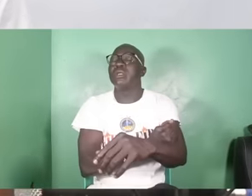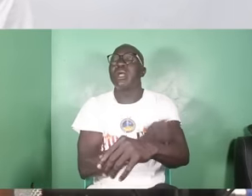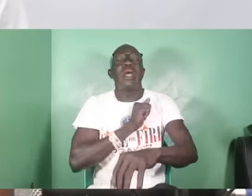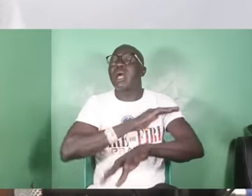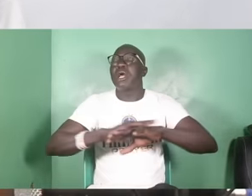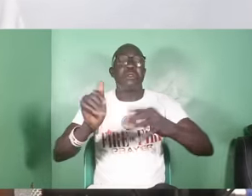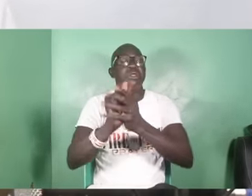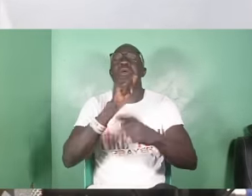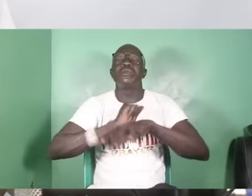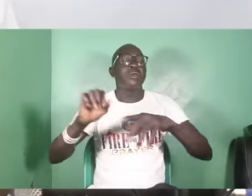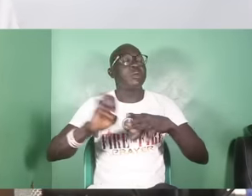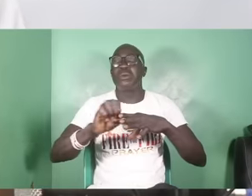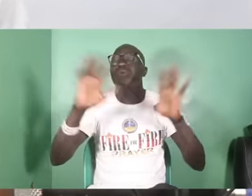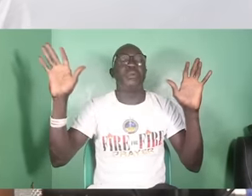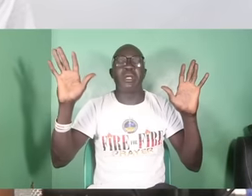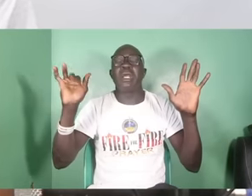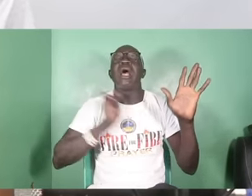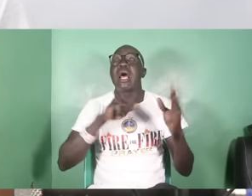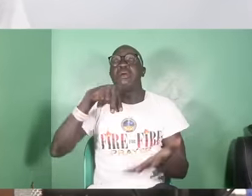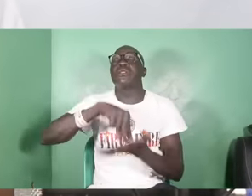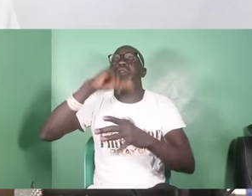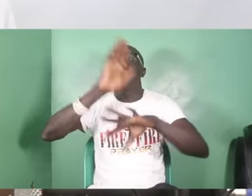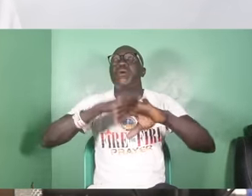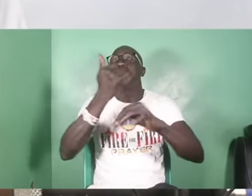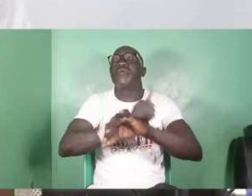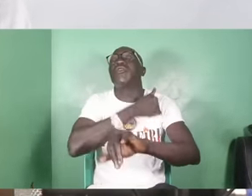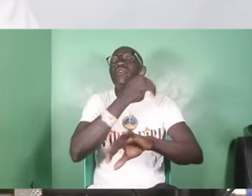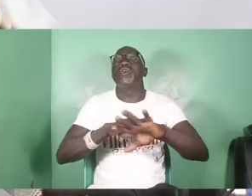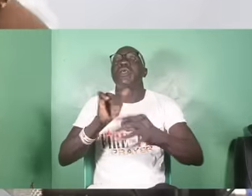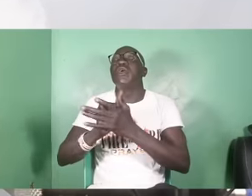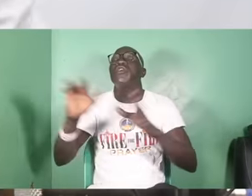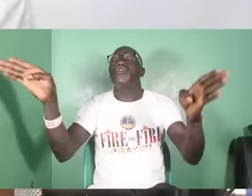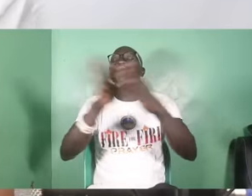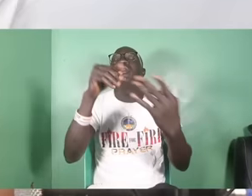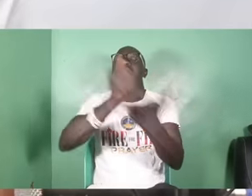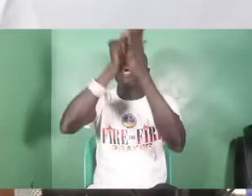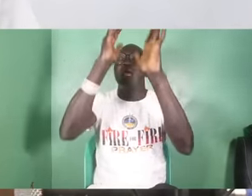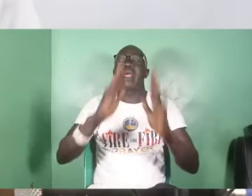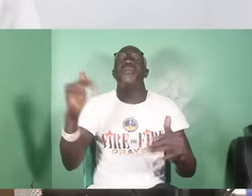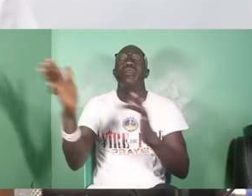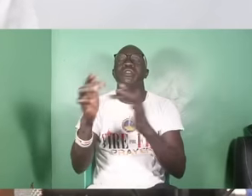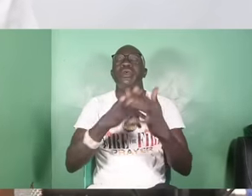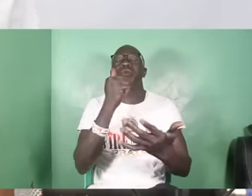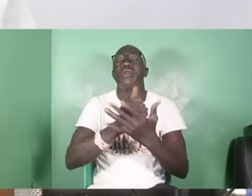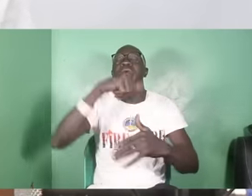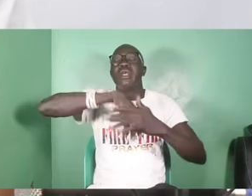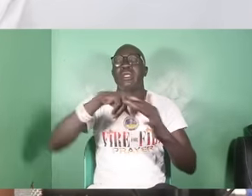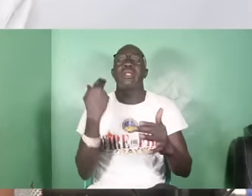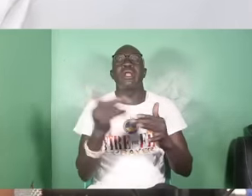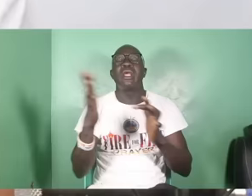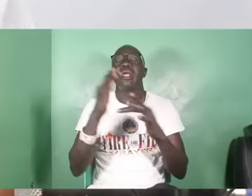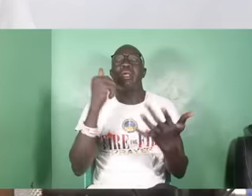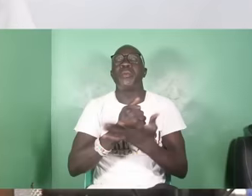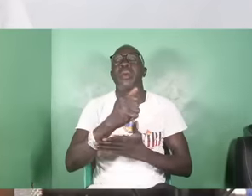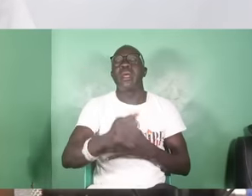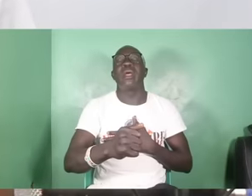No, there's one last one. I don't do it in vain. I said the coming out of college. What kind of law? Who will receive help? In the name of